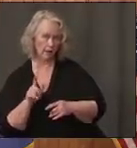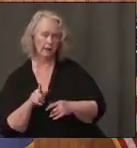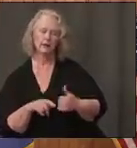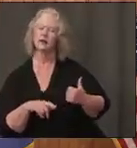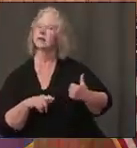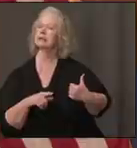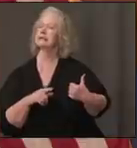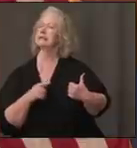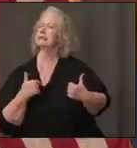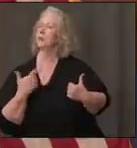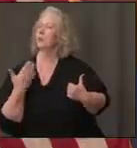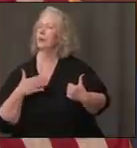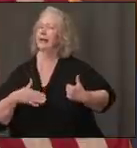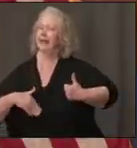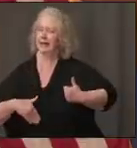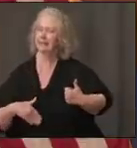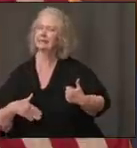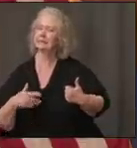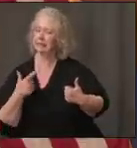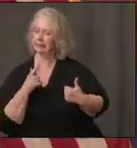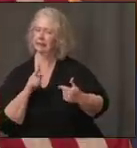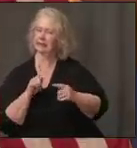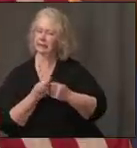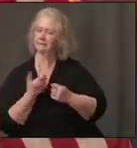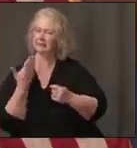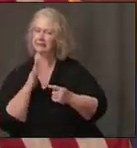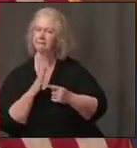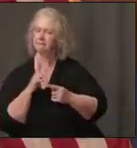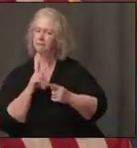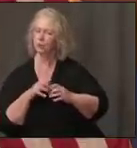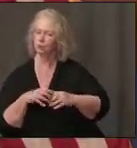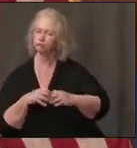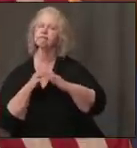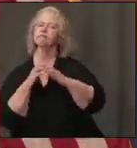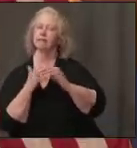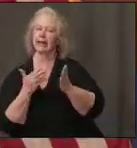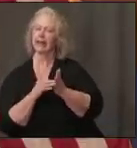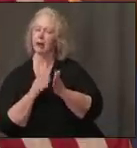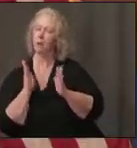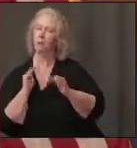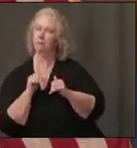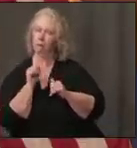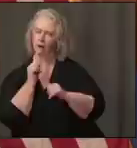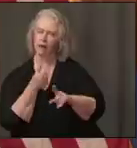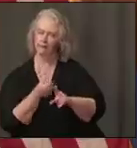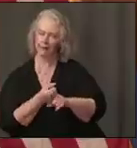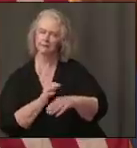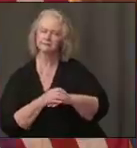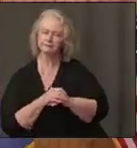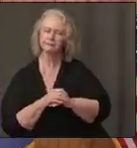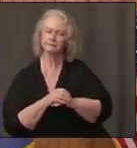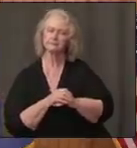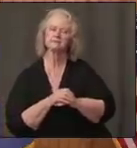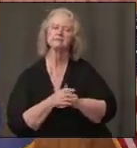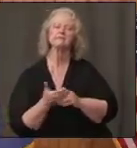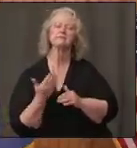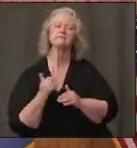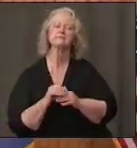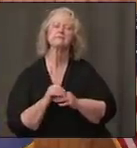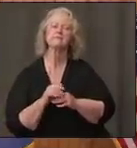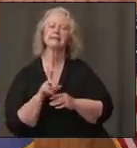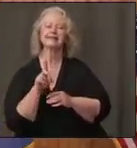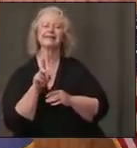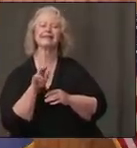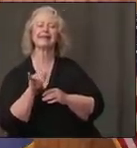Too early to know. The team's making good progress getting the systems restored right now. We're hopeful that it won't. Thank you. Move along next to the Day of